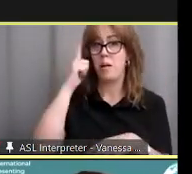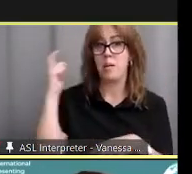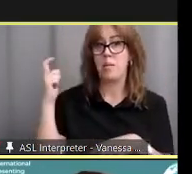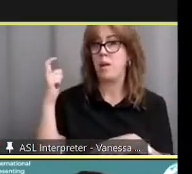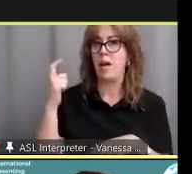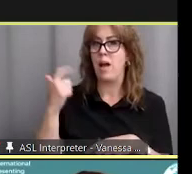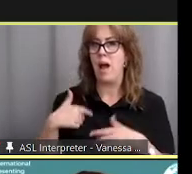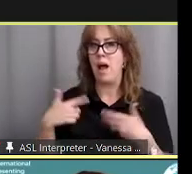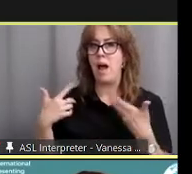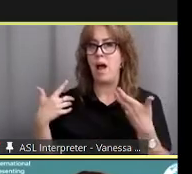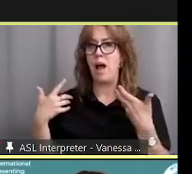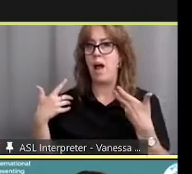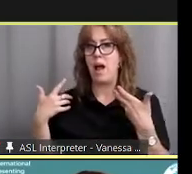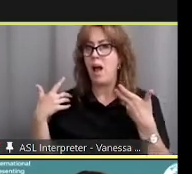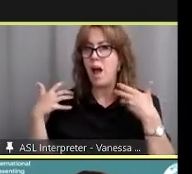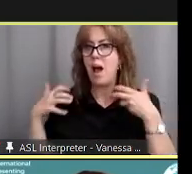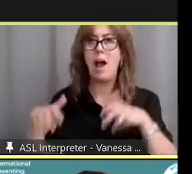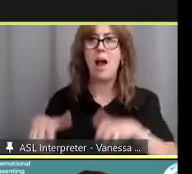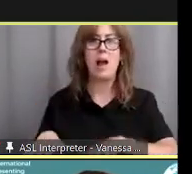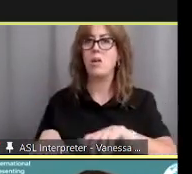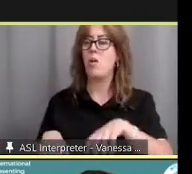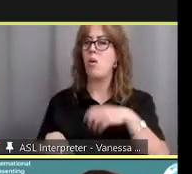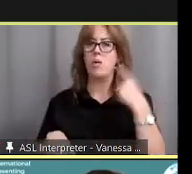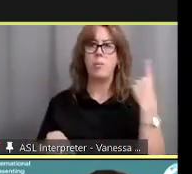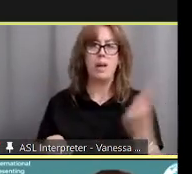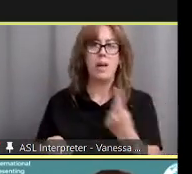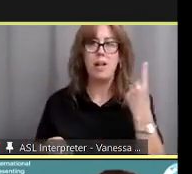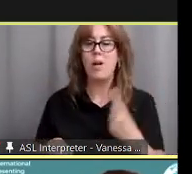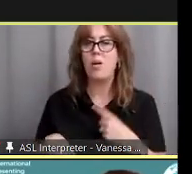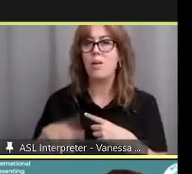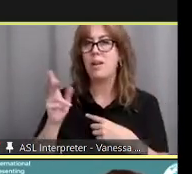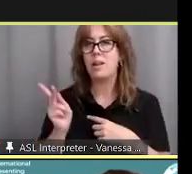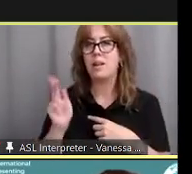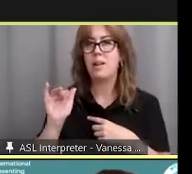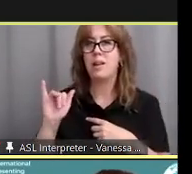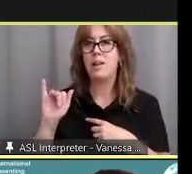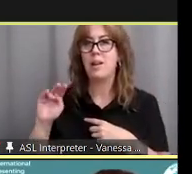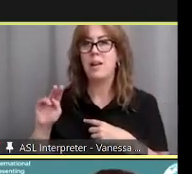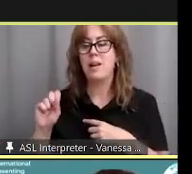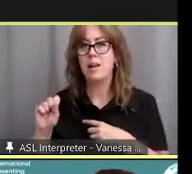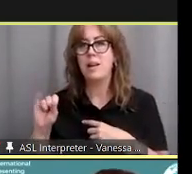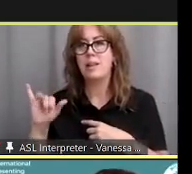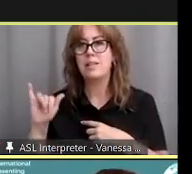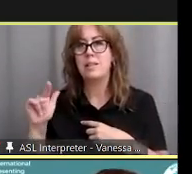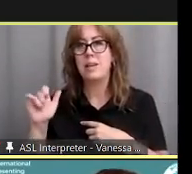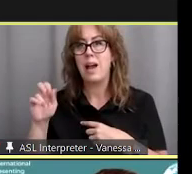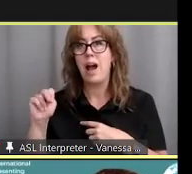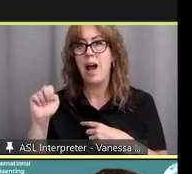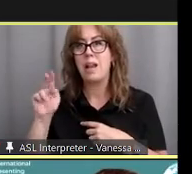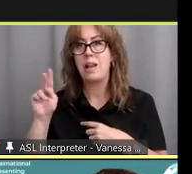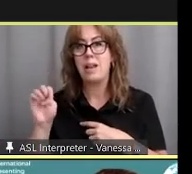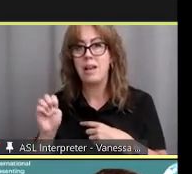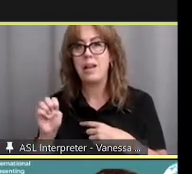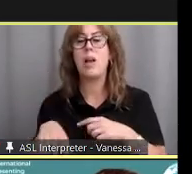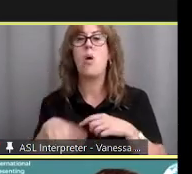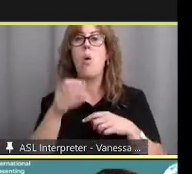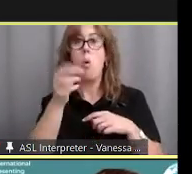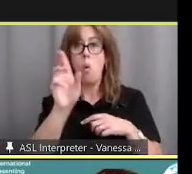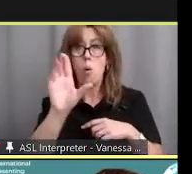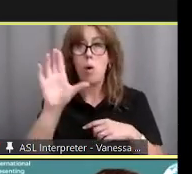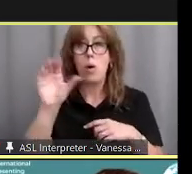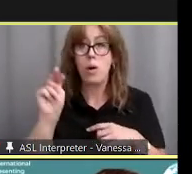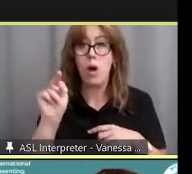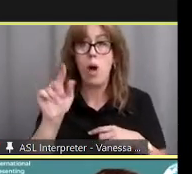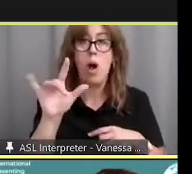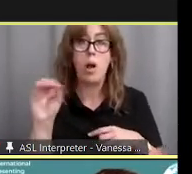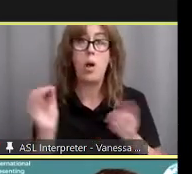these dreams in Kisangani or in the Congo or elsewhere on the continent, I reach out whenever I